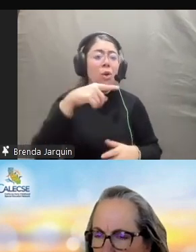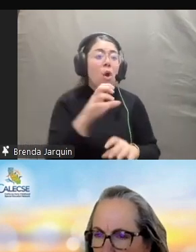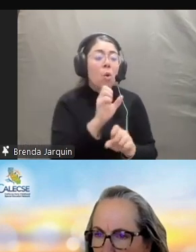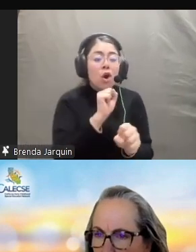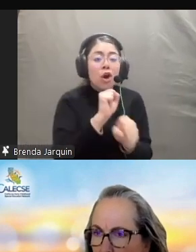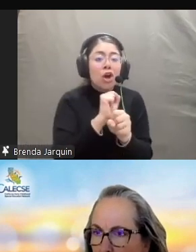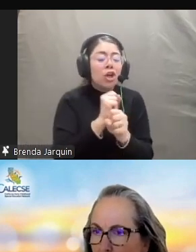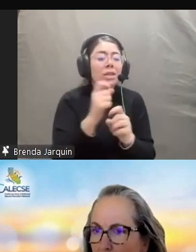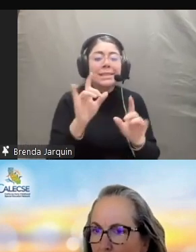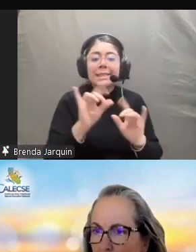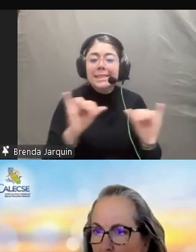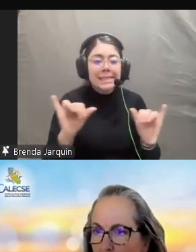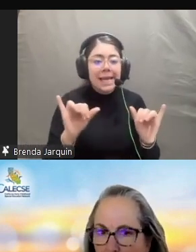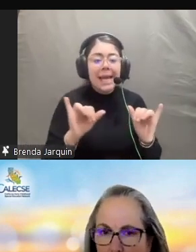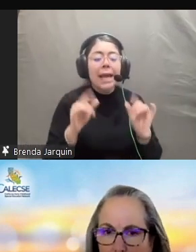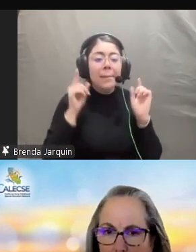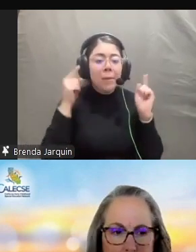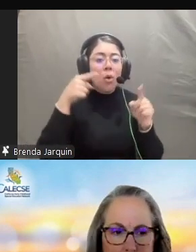evaluate your infrastructure.